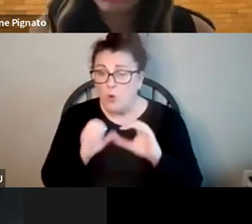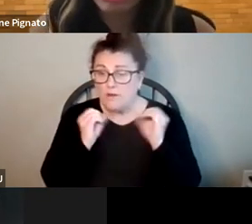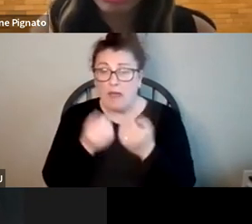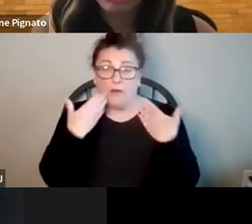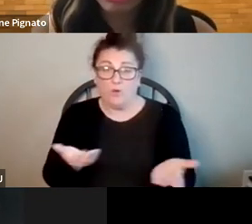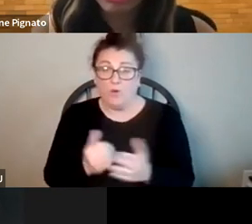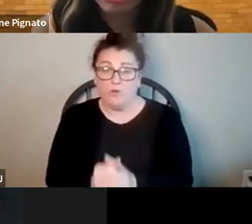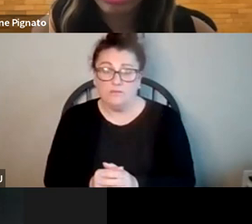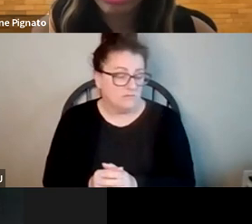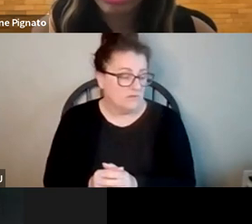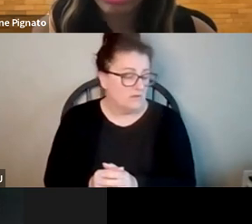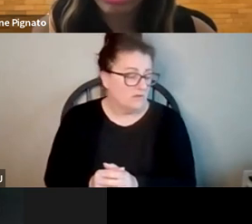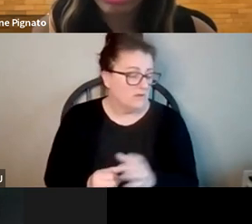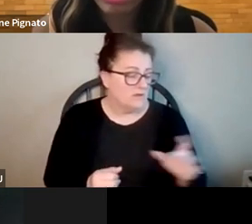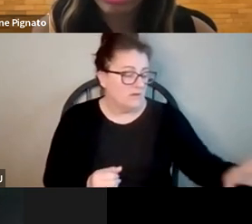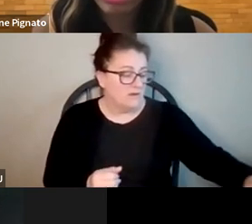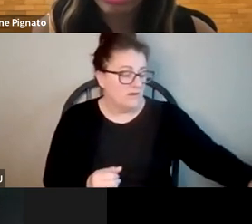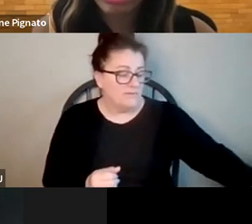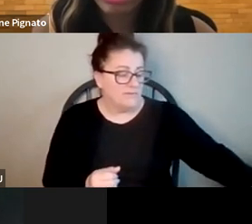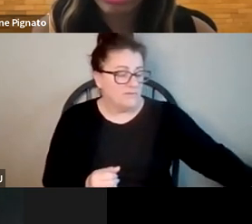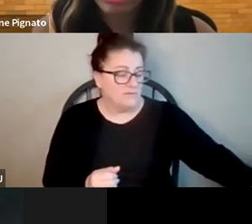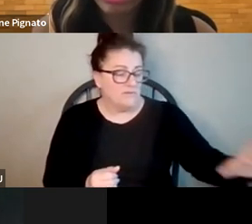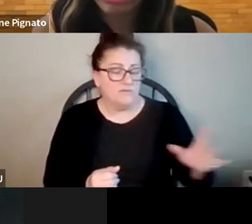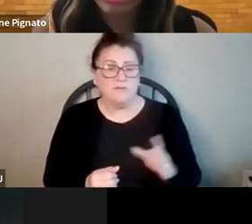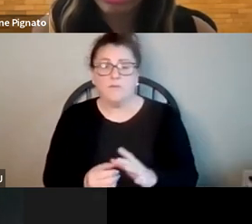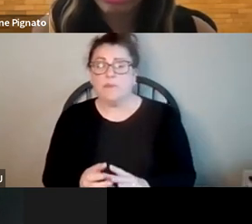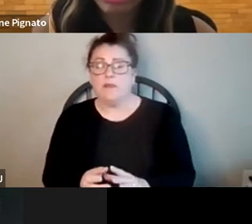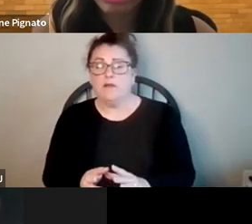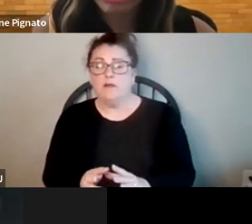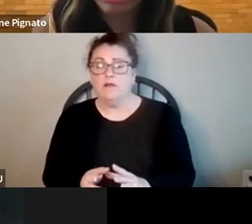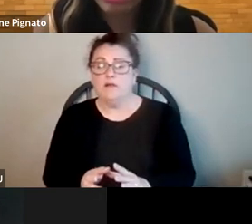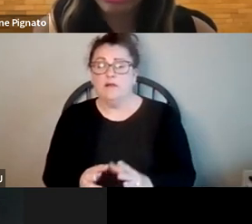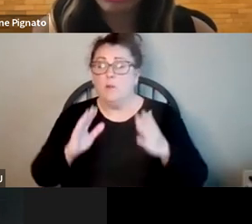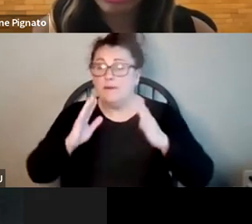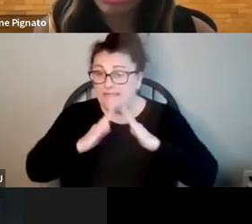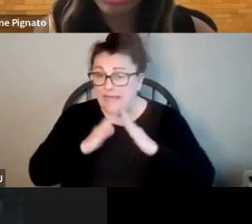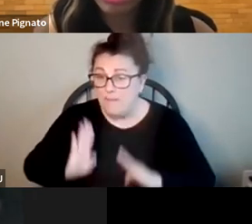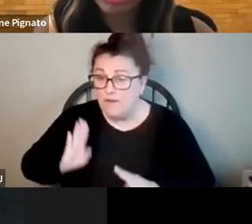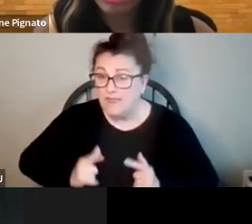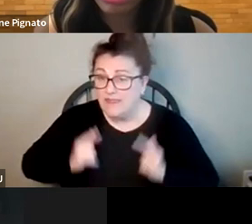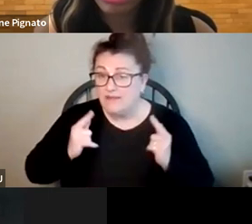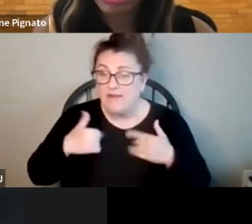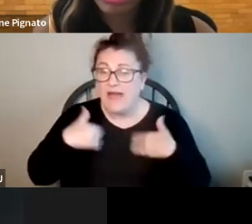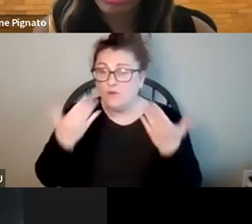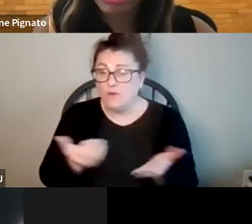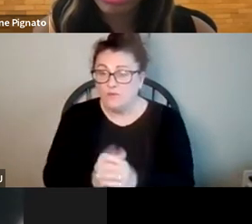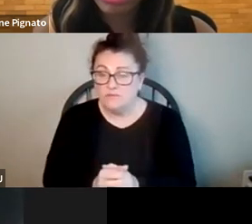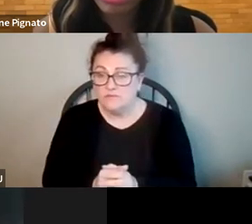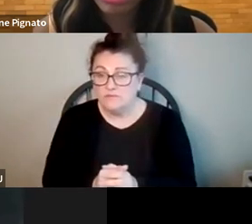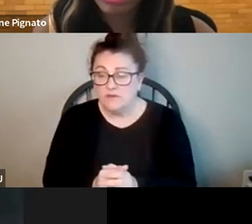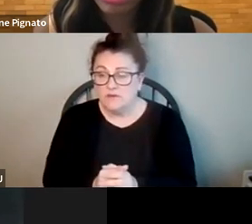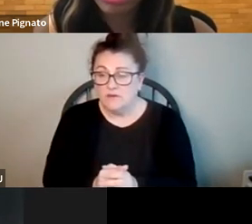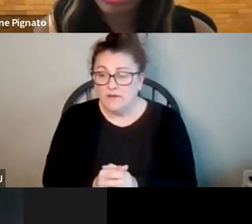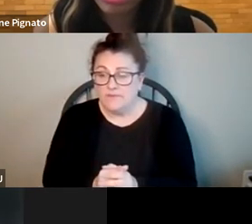know. They right. might be individuals who are committed to Boston Public Schools because they live in the city of Boston. Right. But that's once again, I don't know. Yeah.